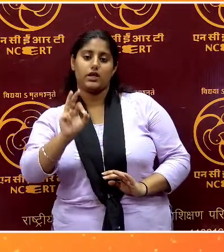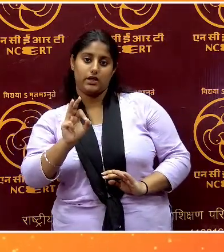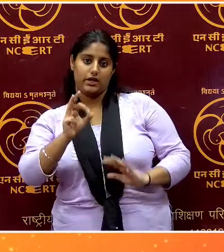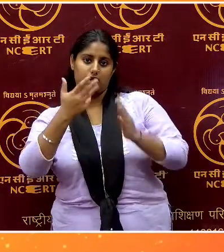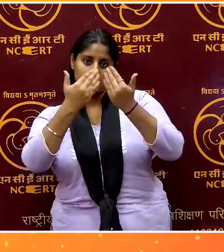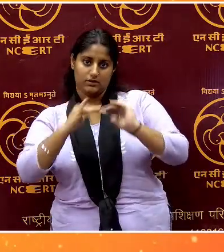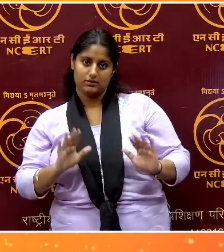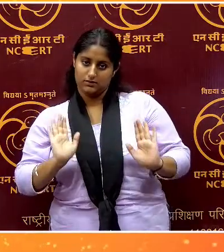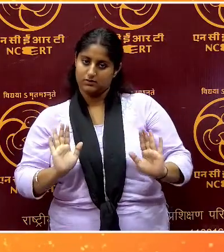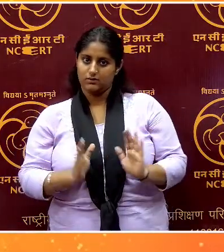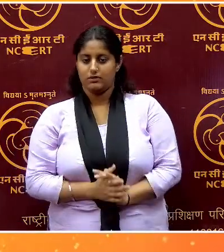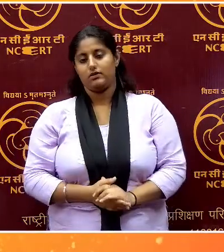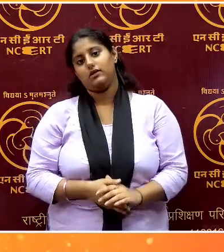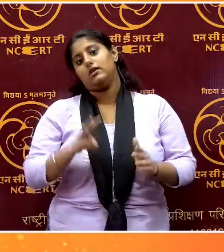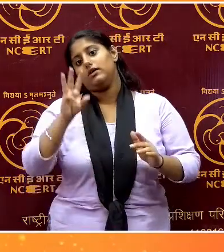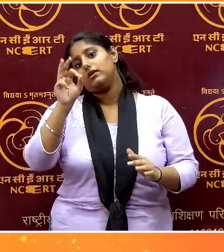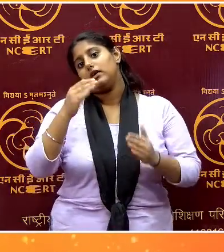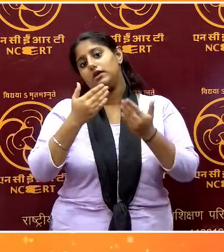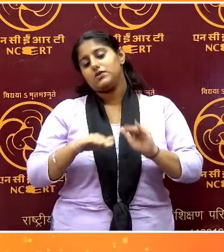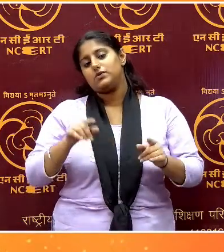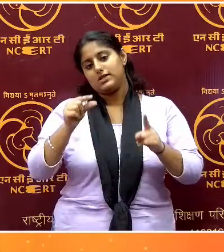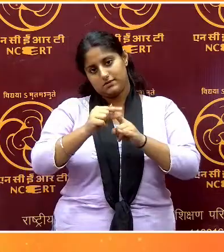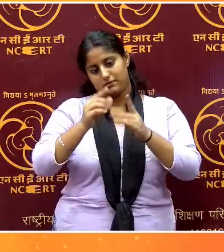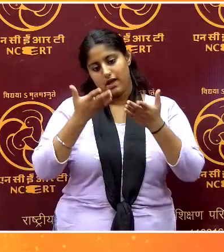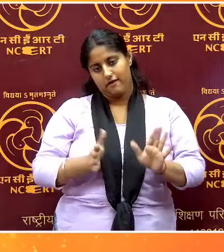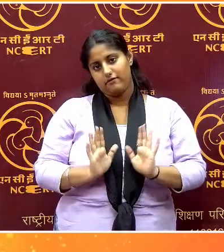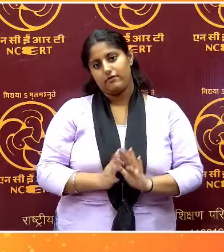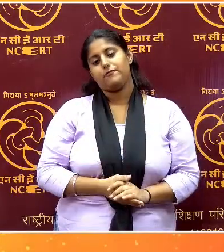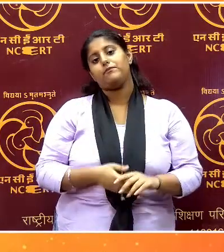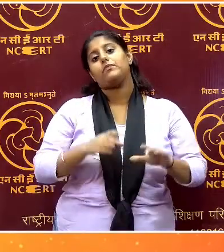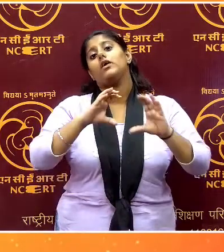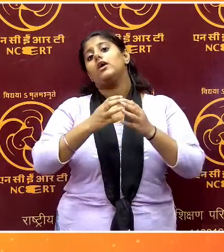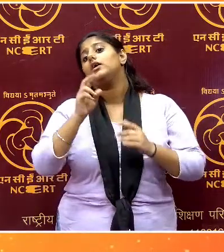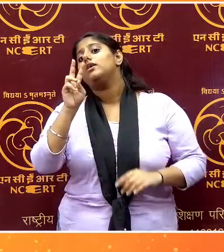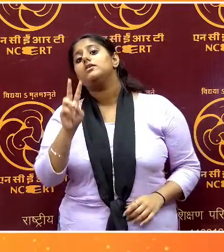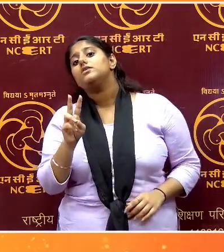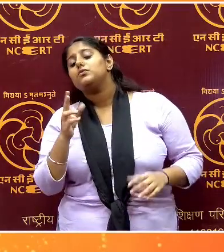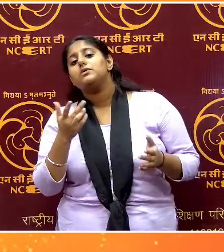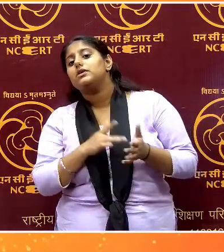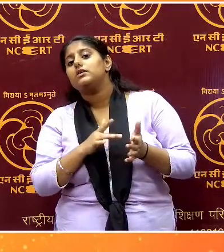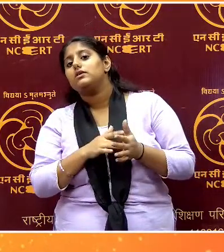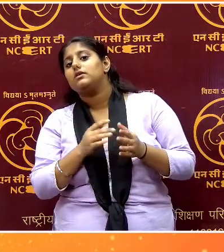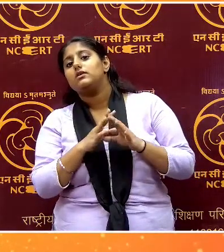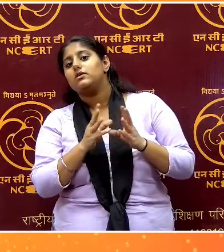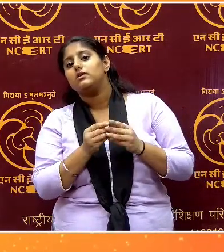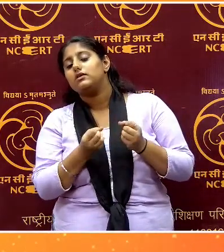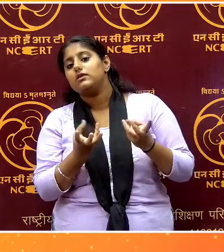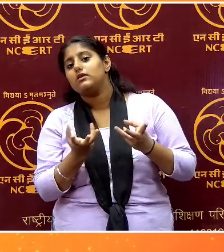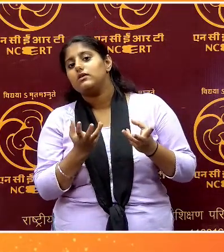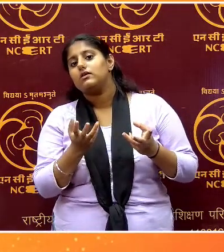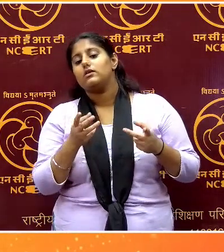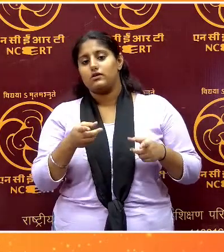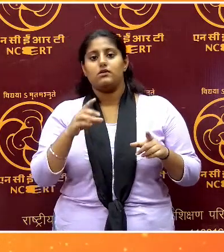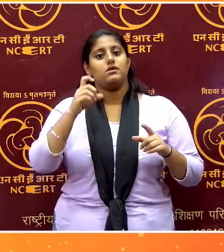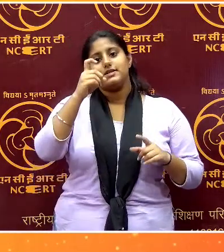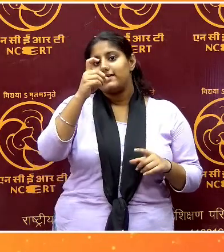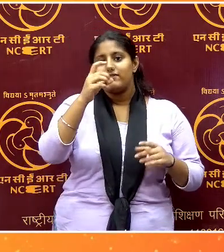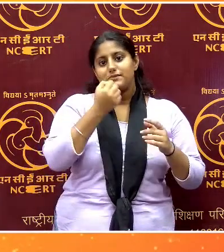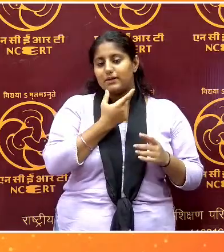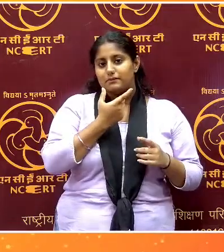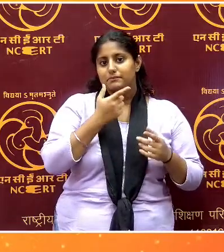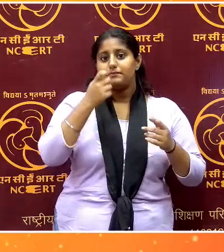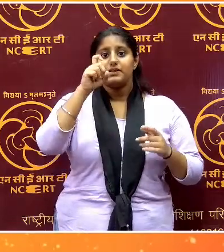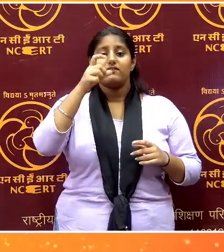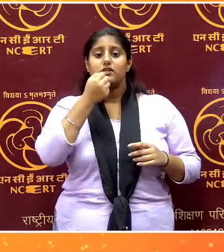clear? Number ma'am. of students present were 30. What about class 2? So There were 7 Seven. smileys.